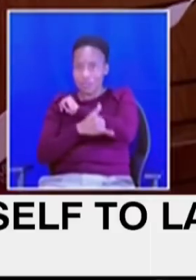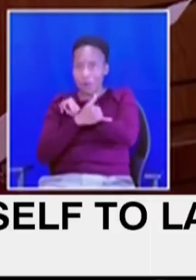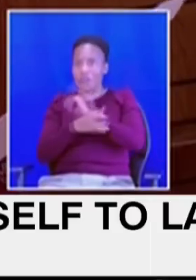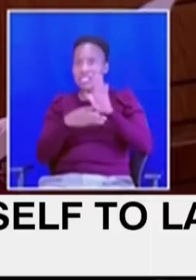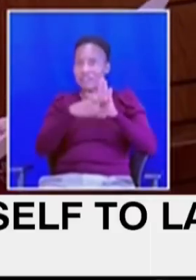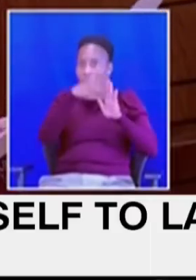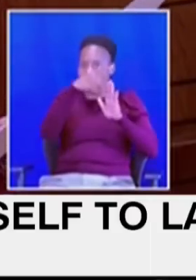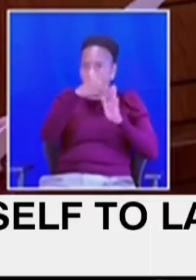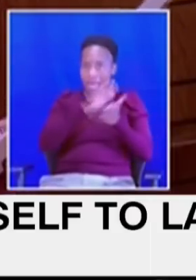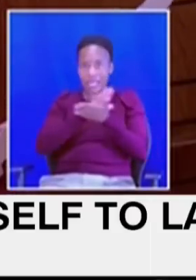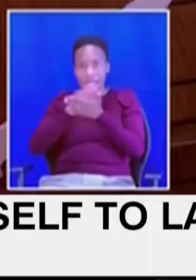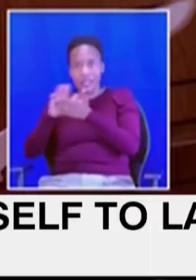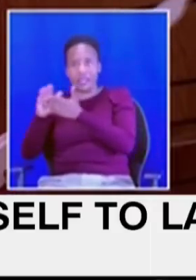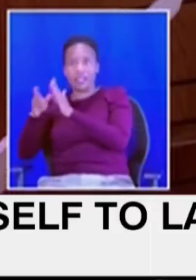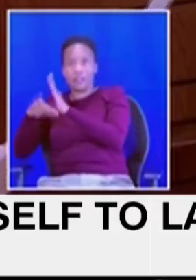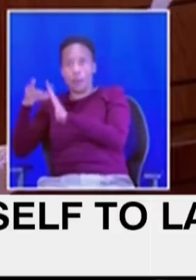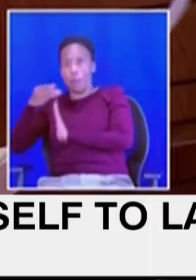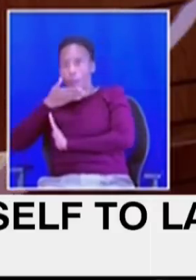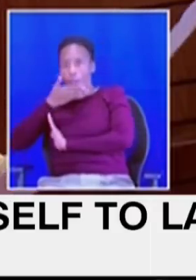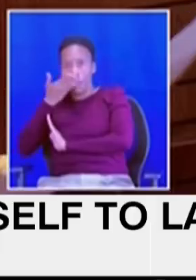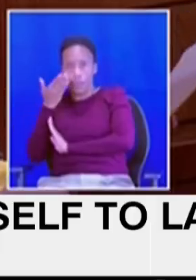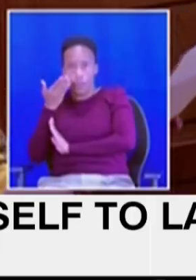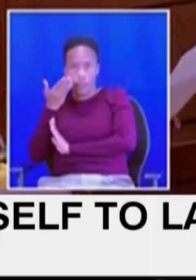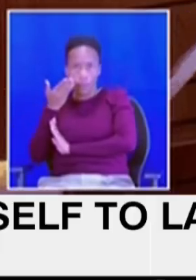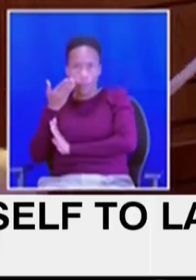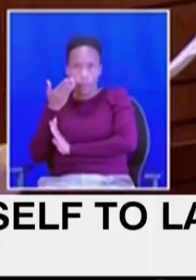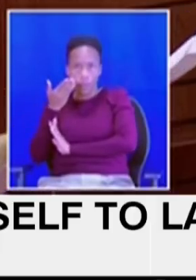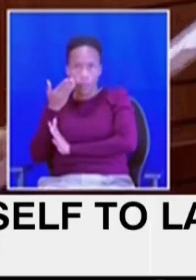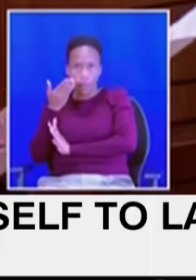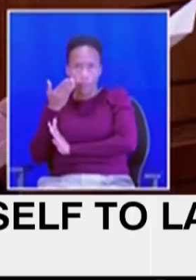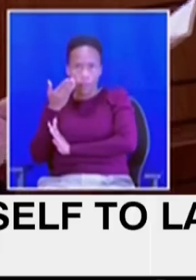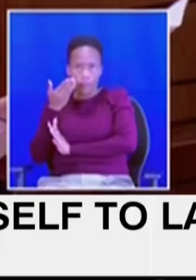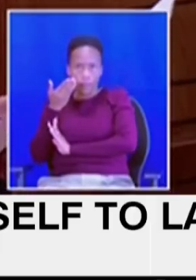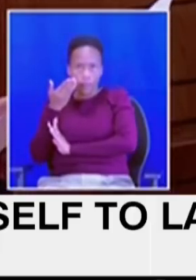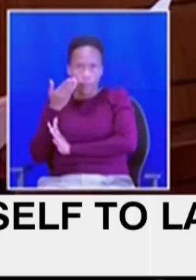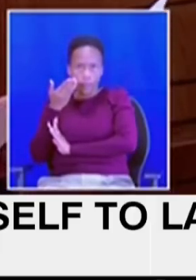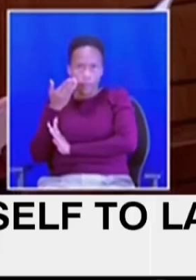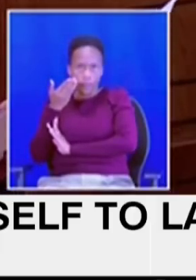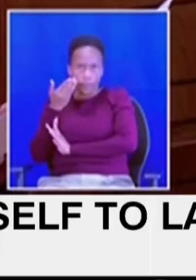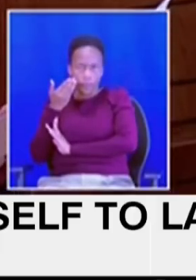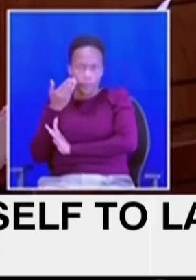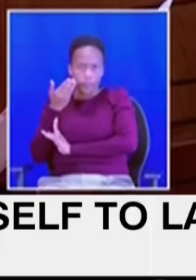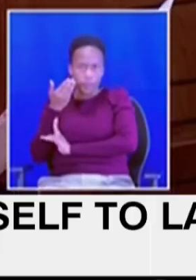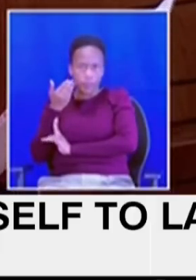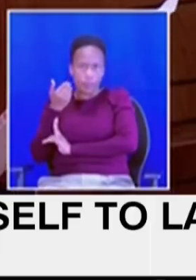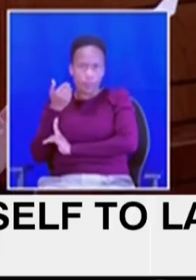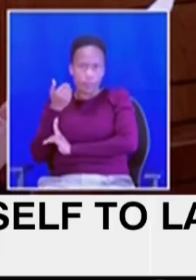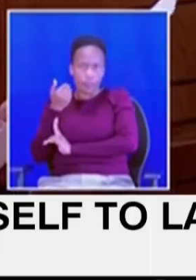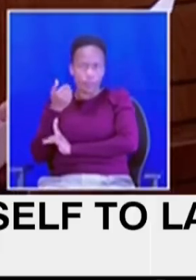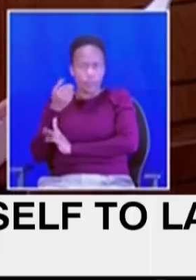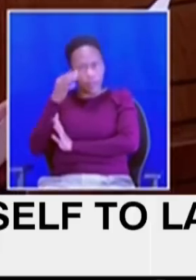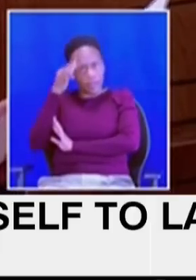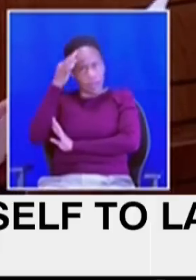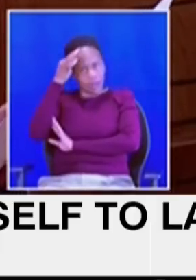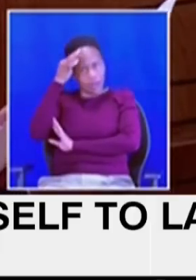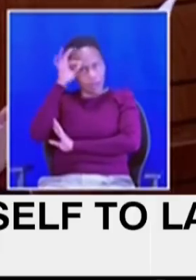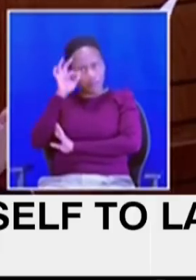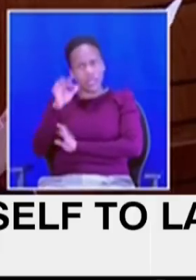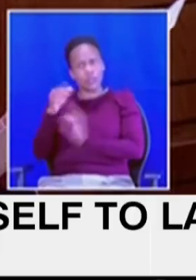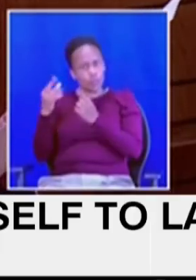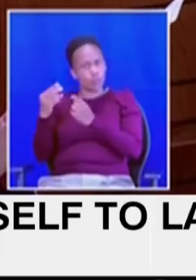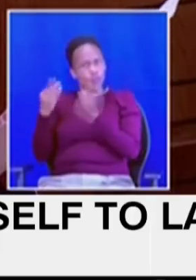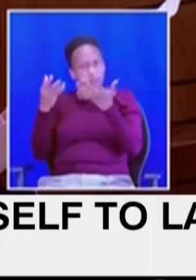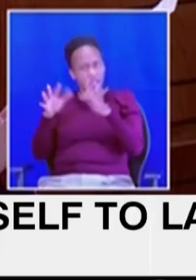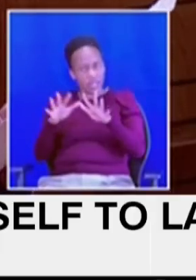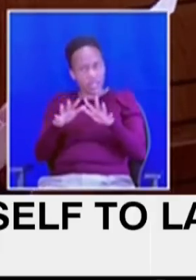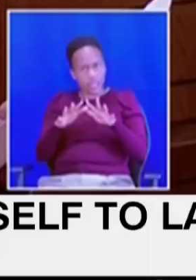undeveloped. Umbuzo wami Sekela Mongameli, has government conducted an audit